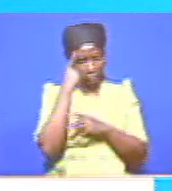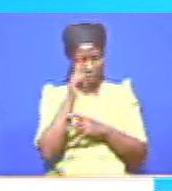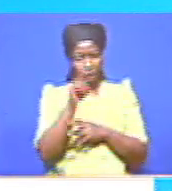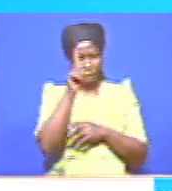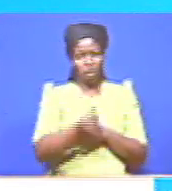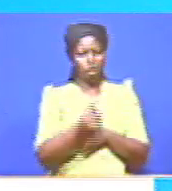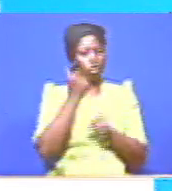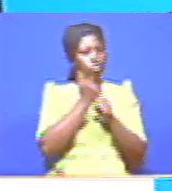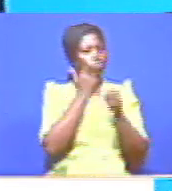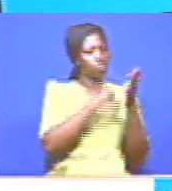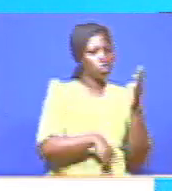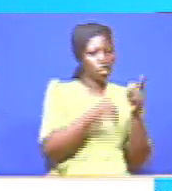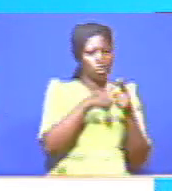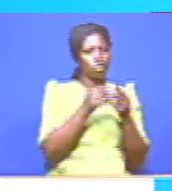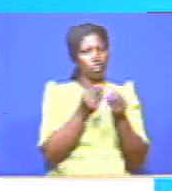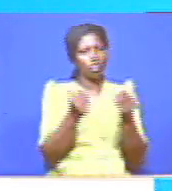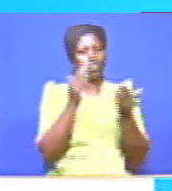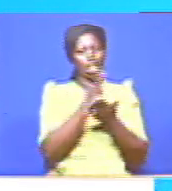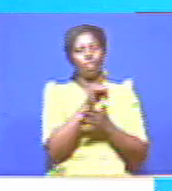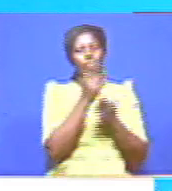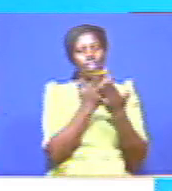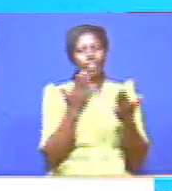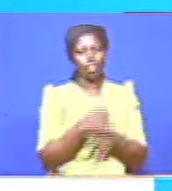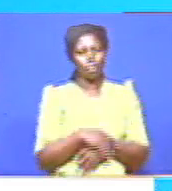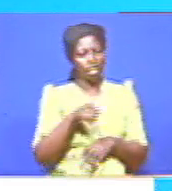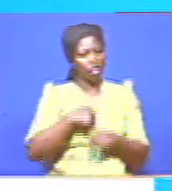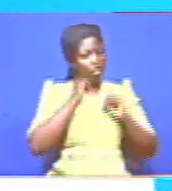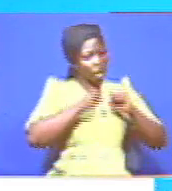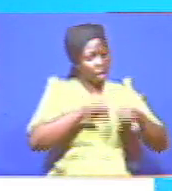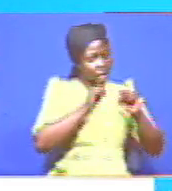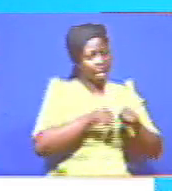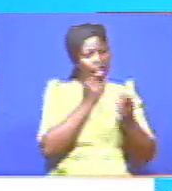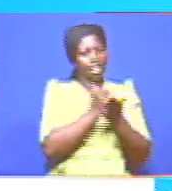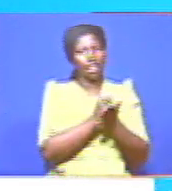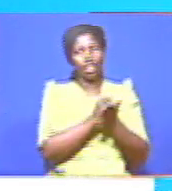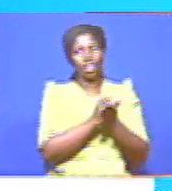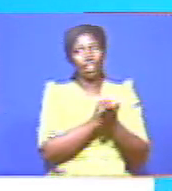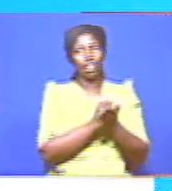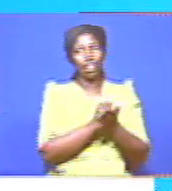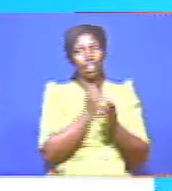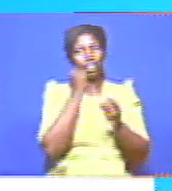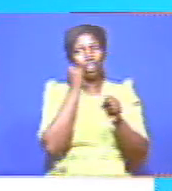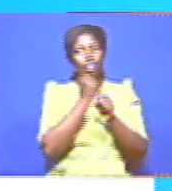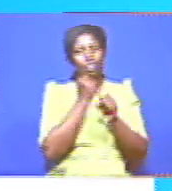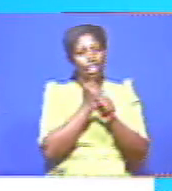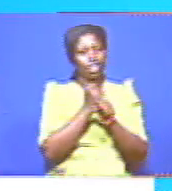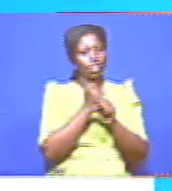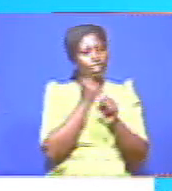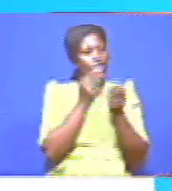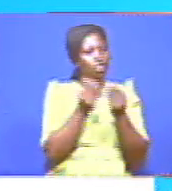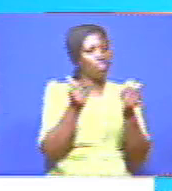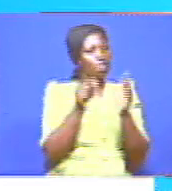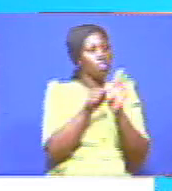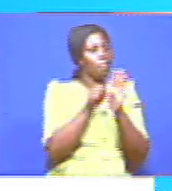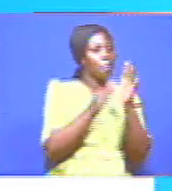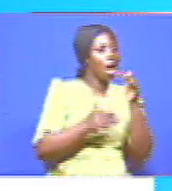playing in remedying some of these things? I agree that we're dealing with it kind of after the fact. Mm-hmm. We're firefighting after